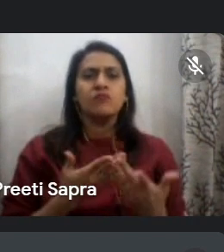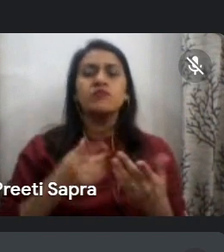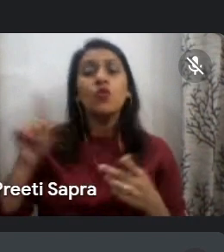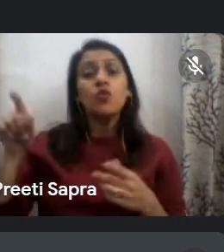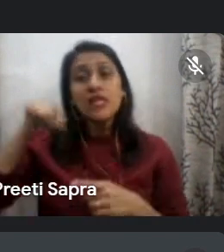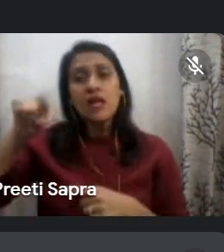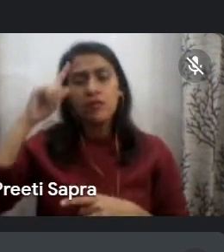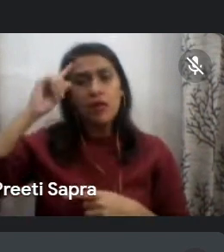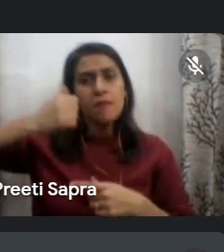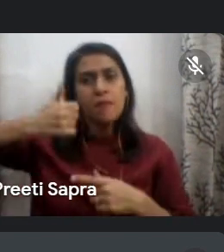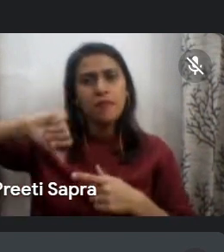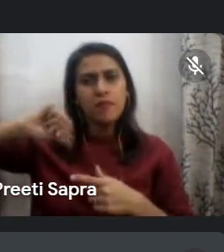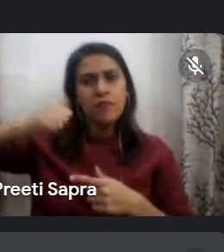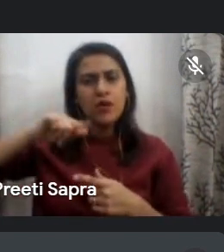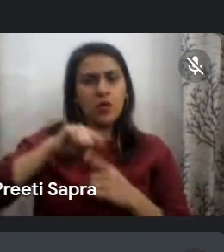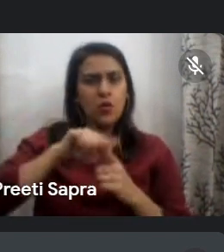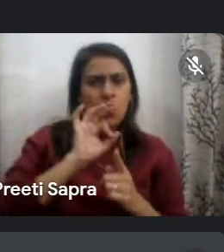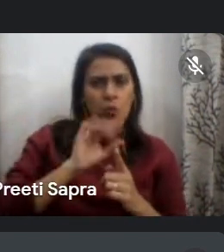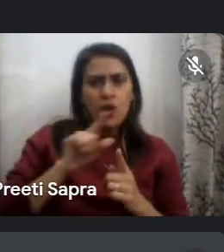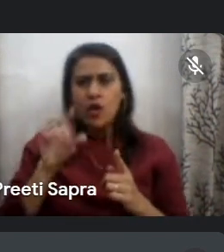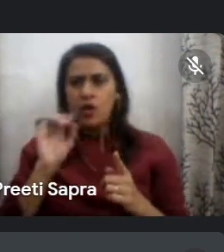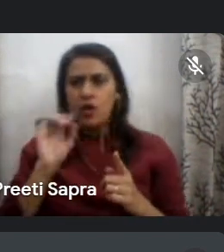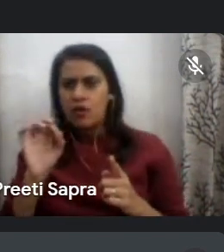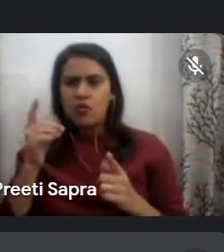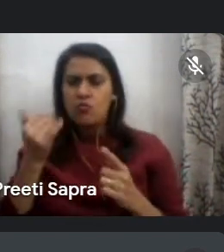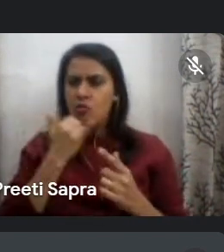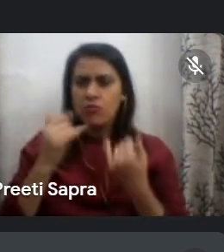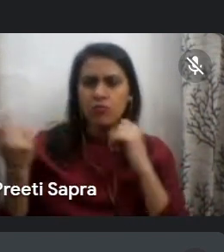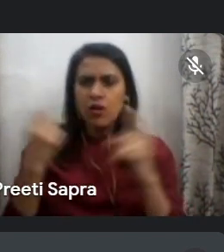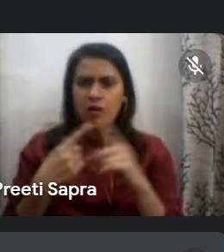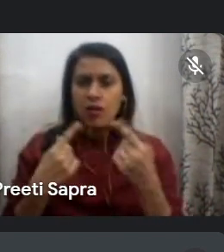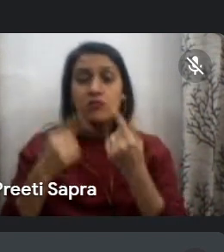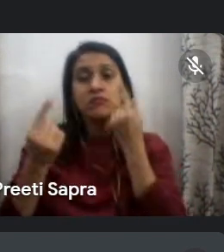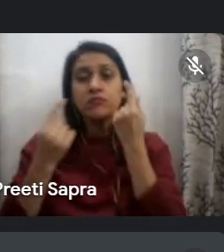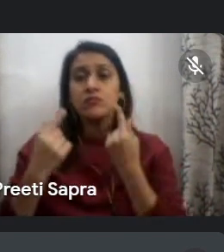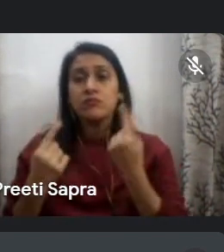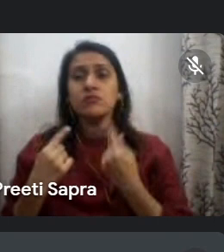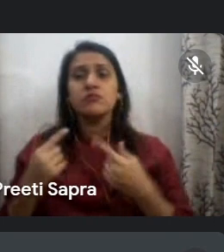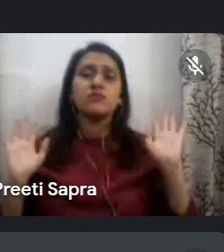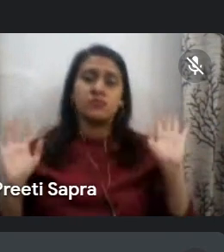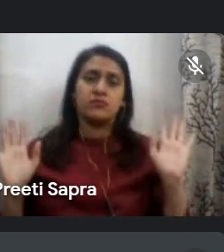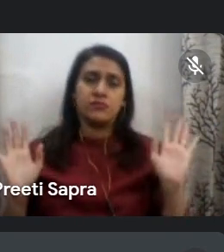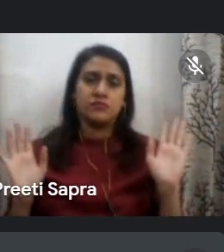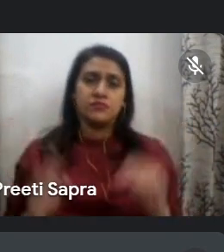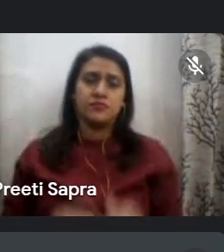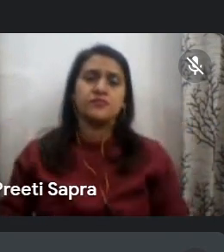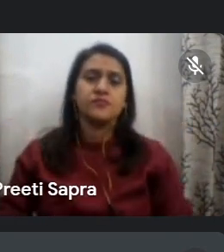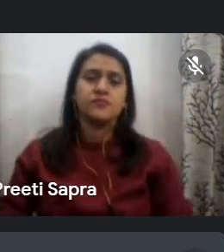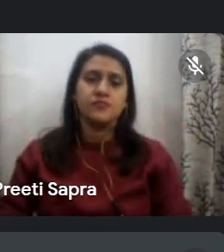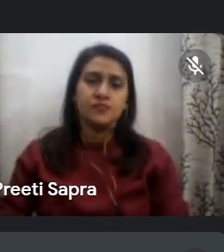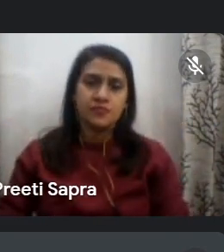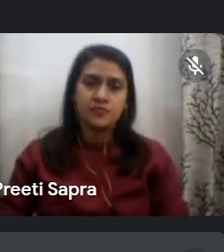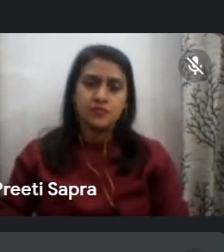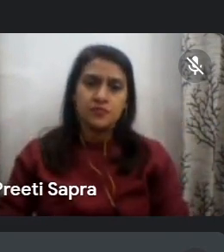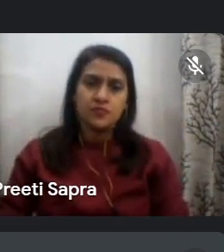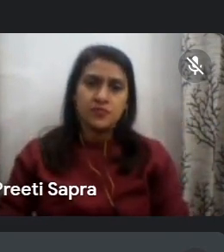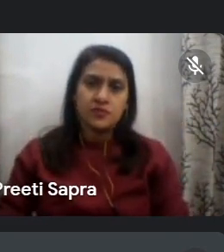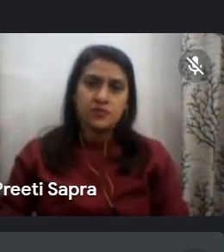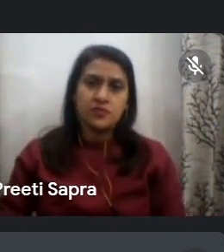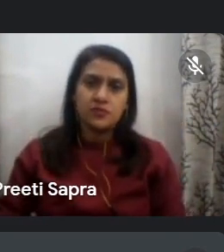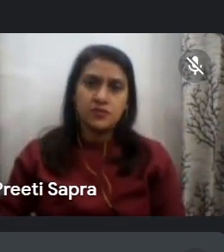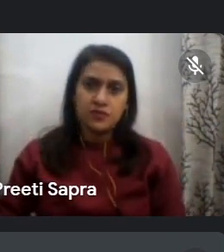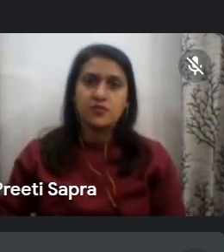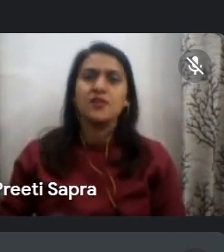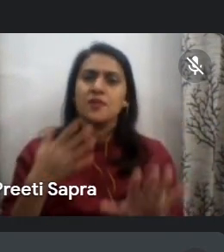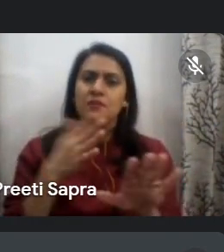things, because when we are going to transition to like to the mainstream, it is going